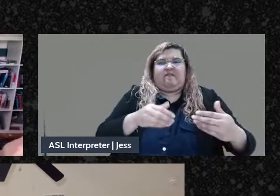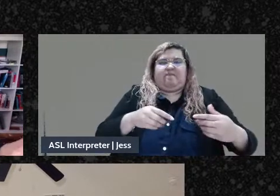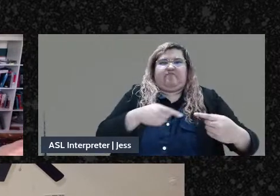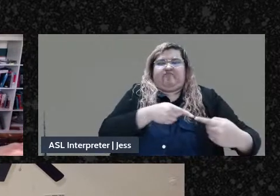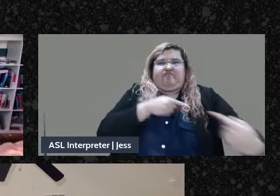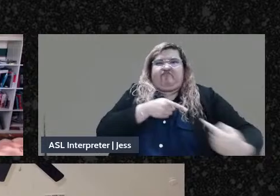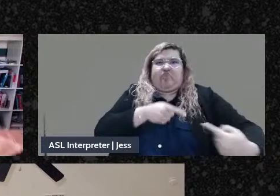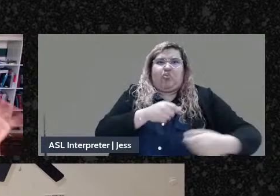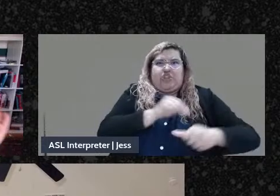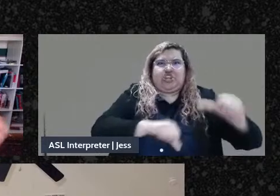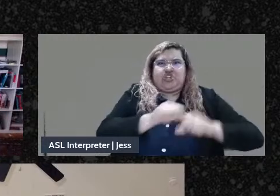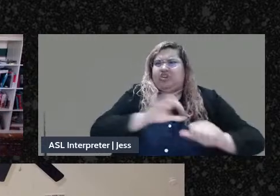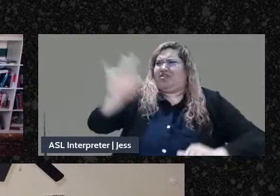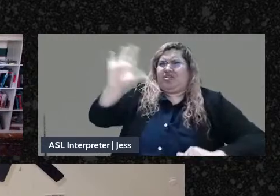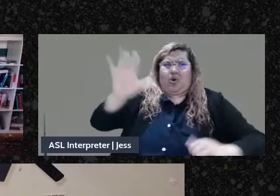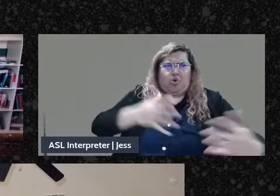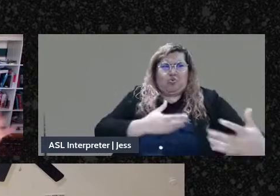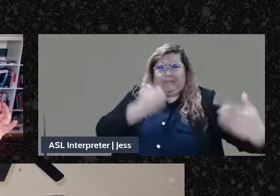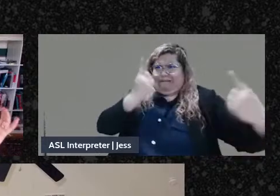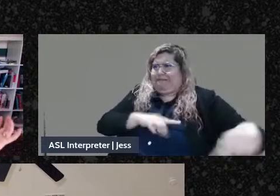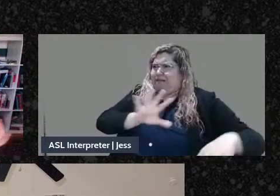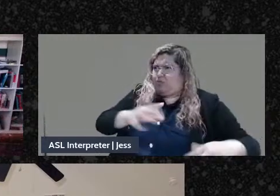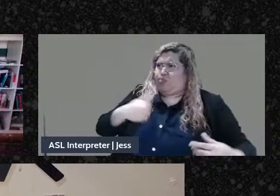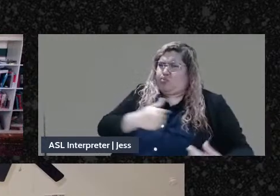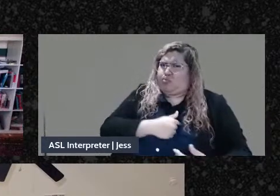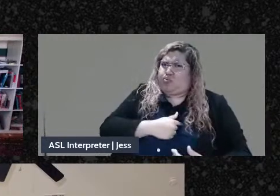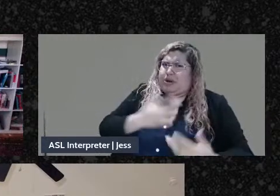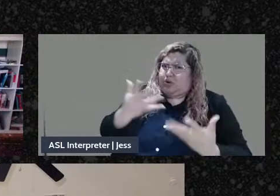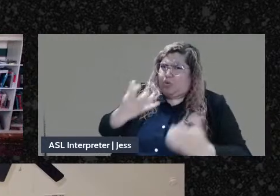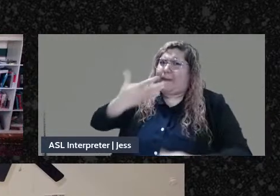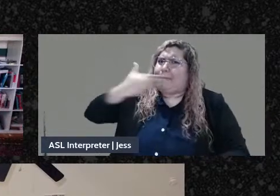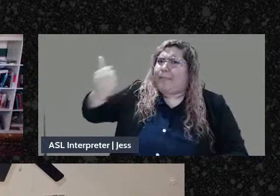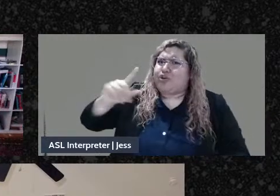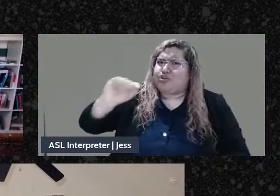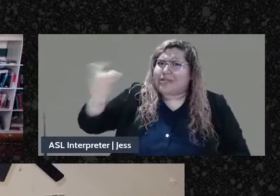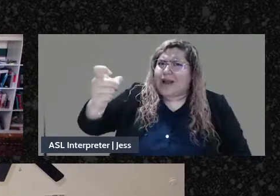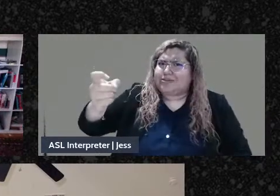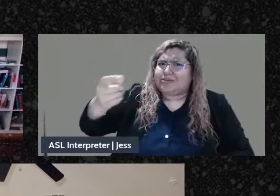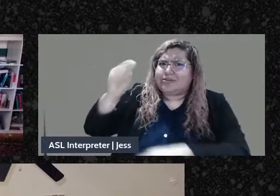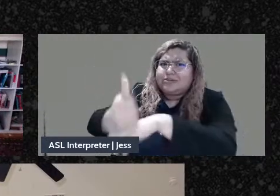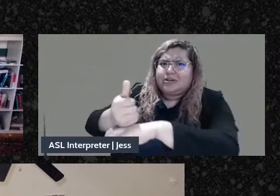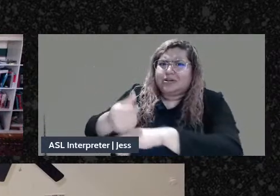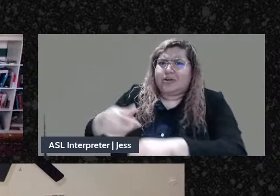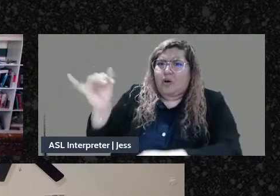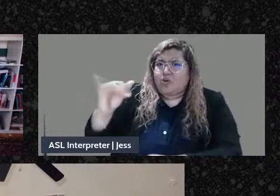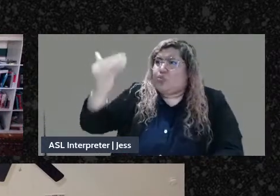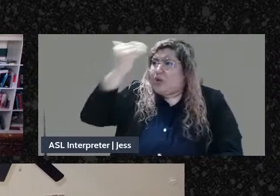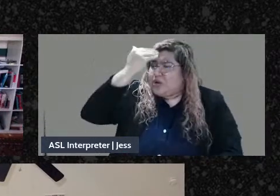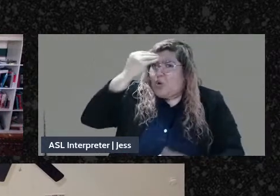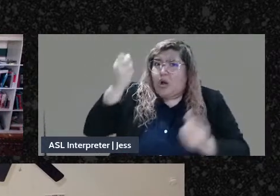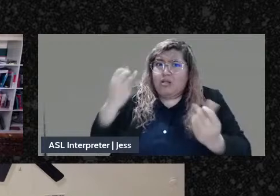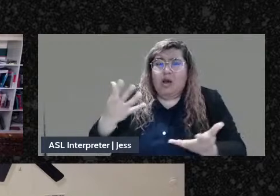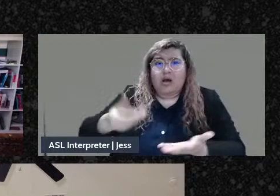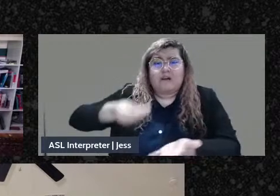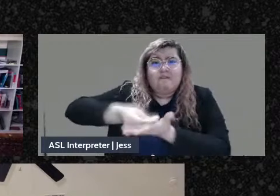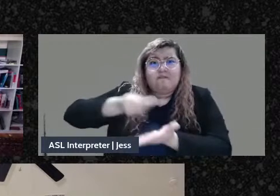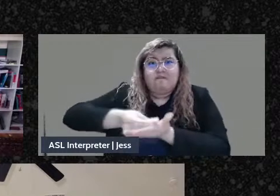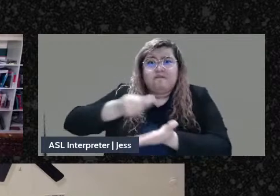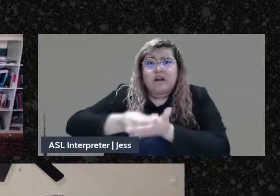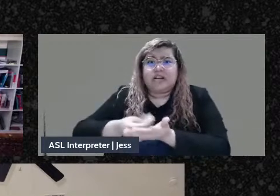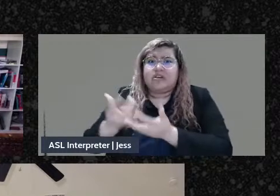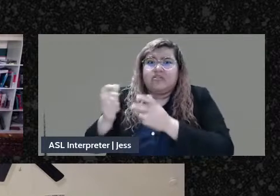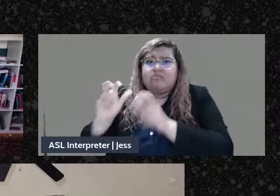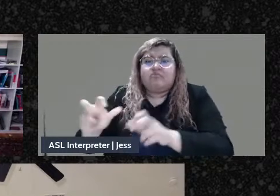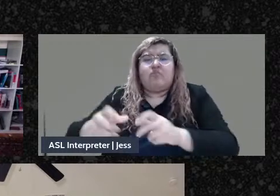push for more progressive taxation, and also that much of our city's funding has been tied up in policing and courts and cages for so long.